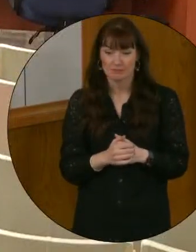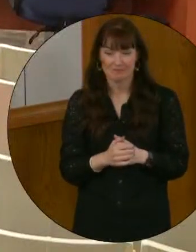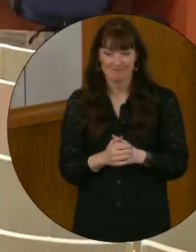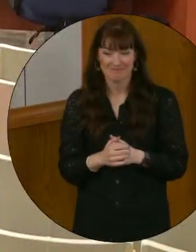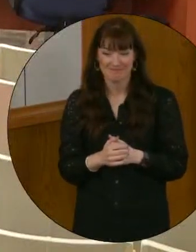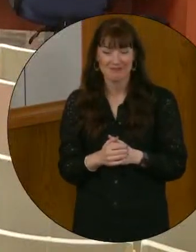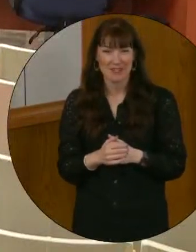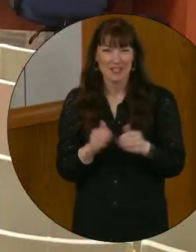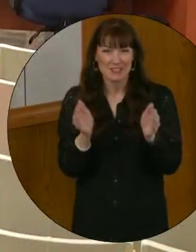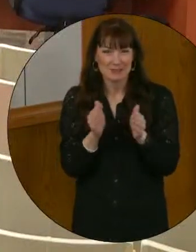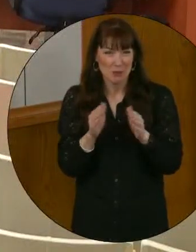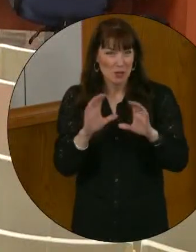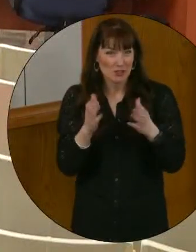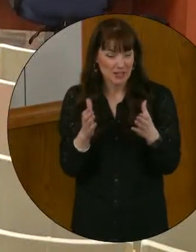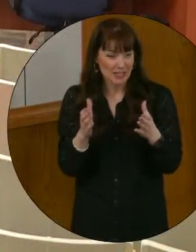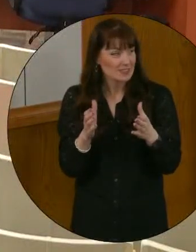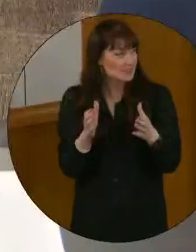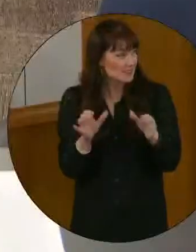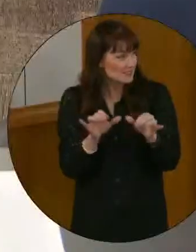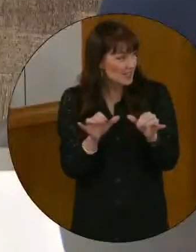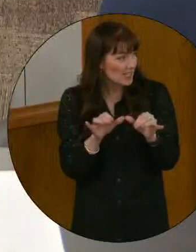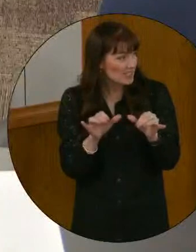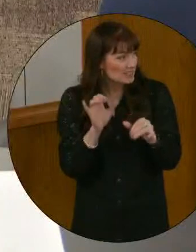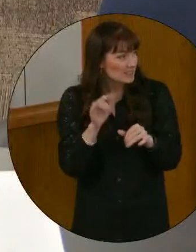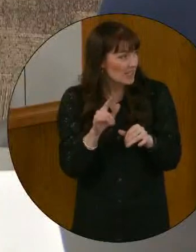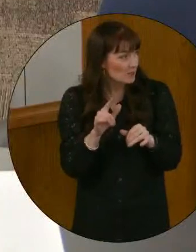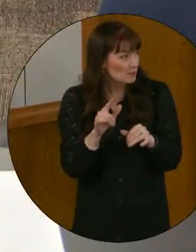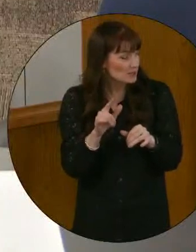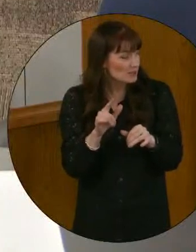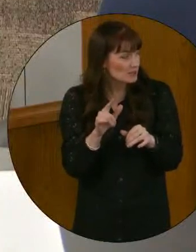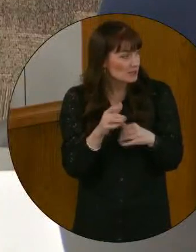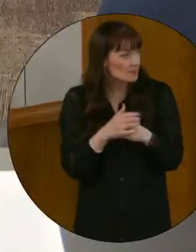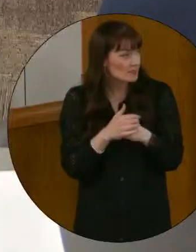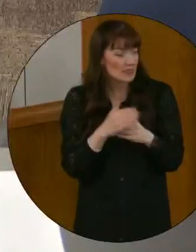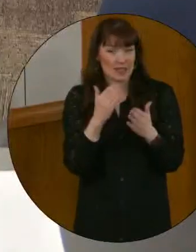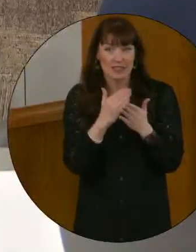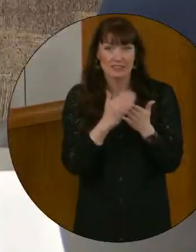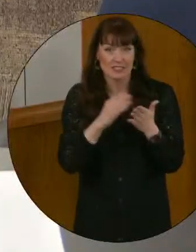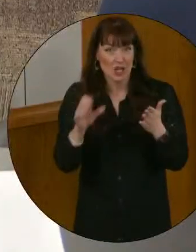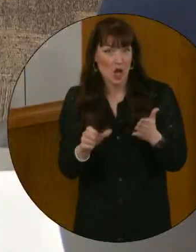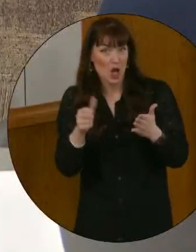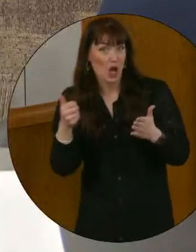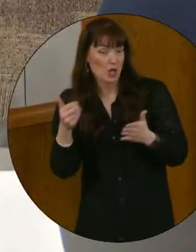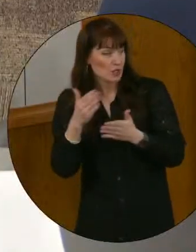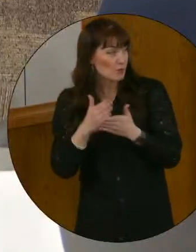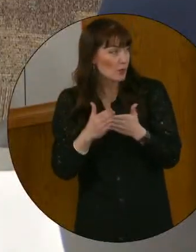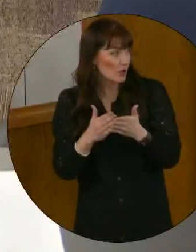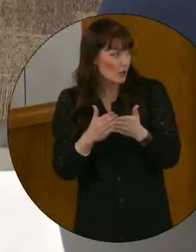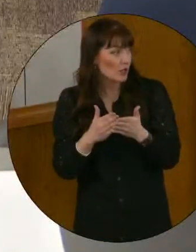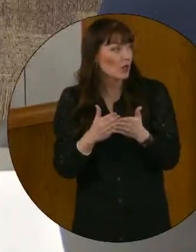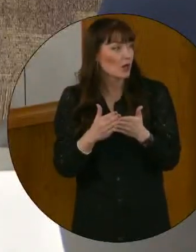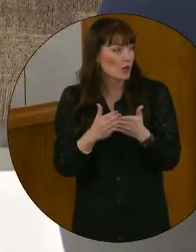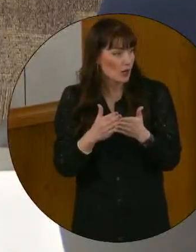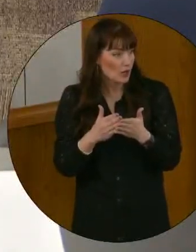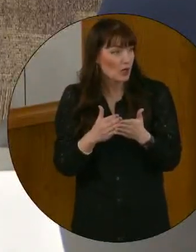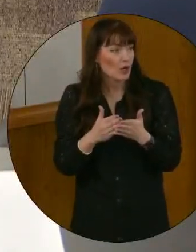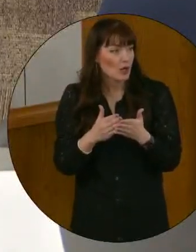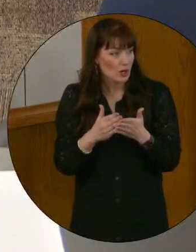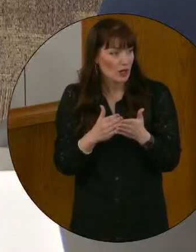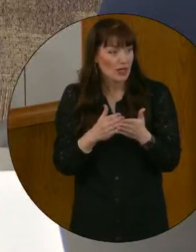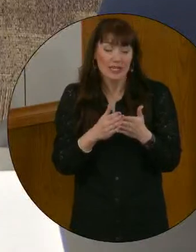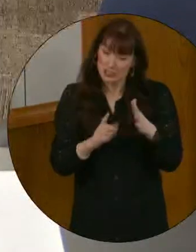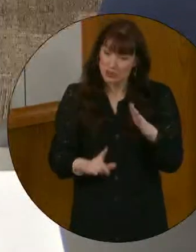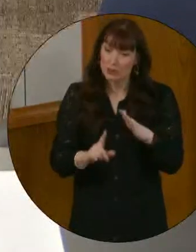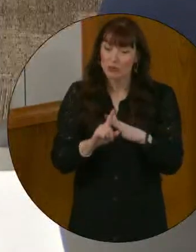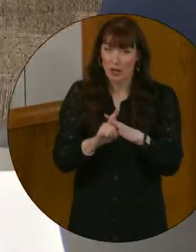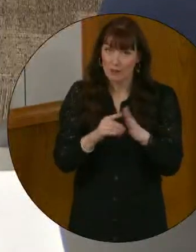The smaller class size was actually listed as one of the other components, and so it did show